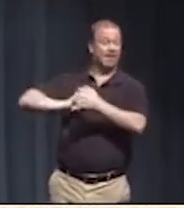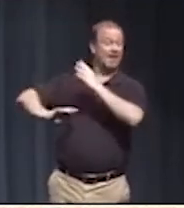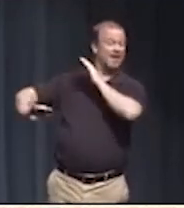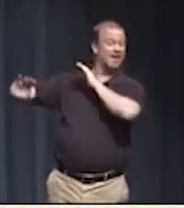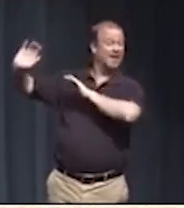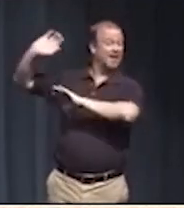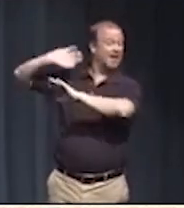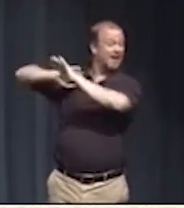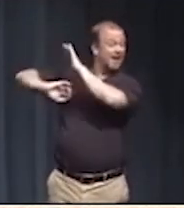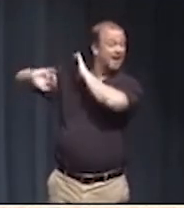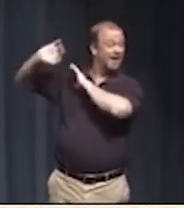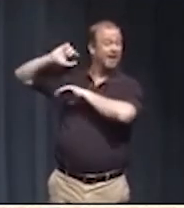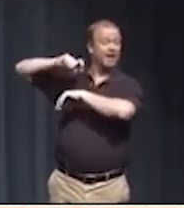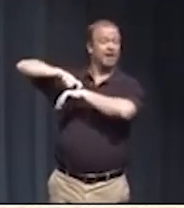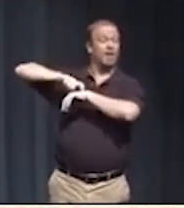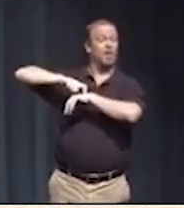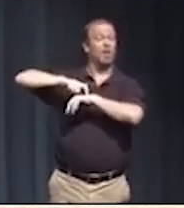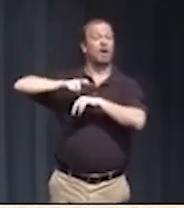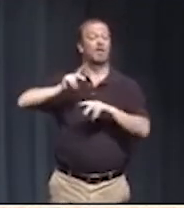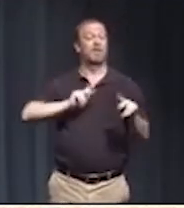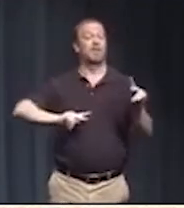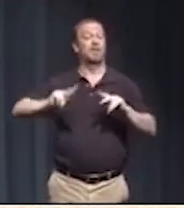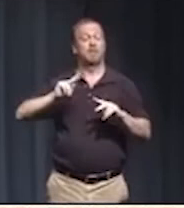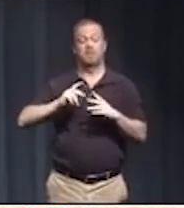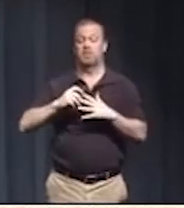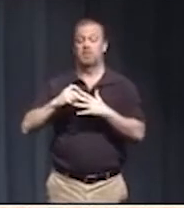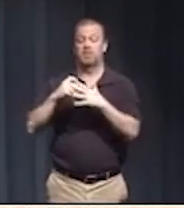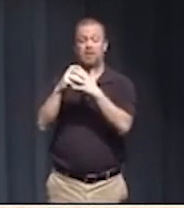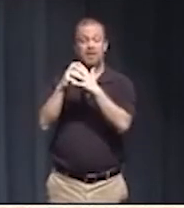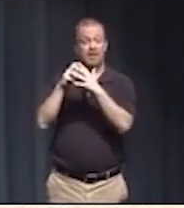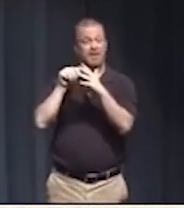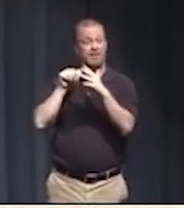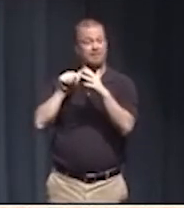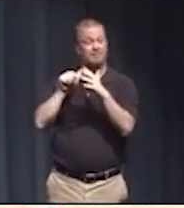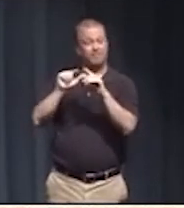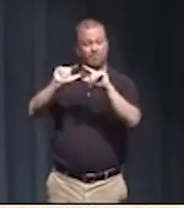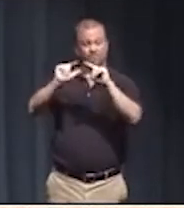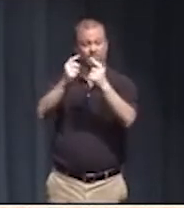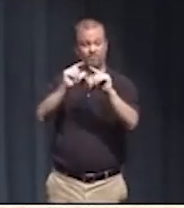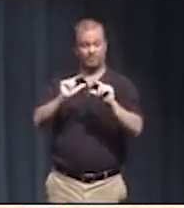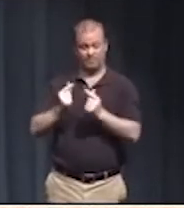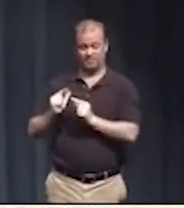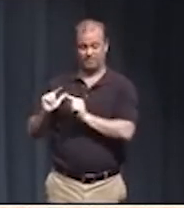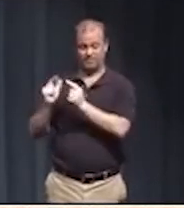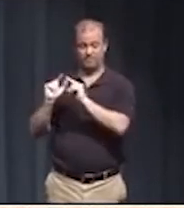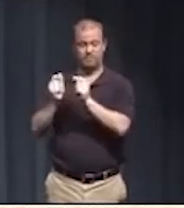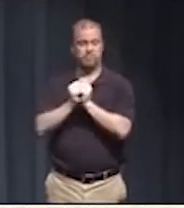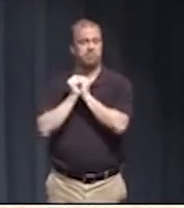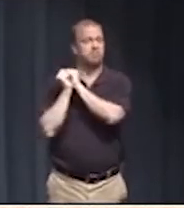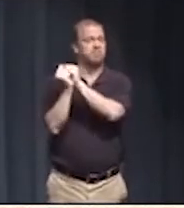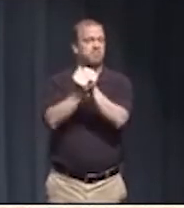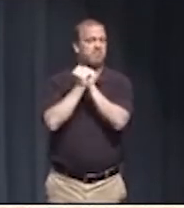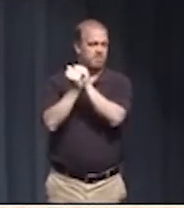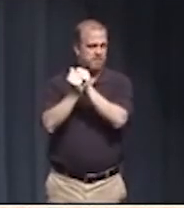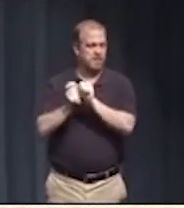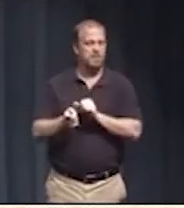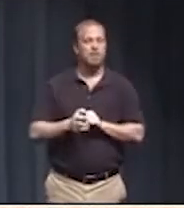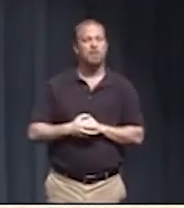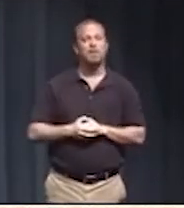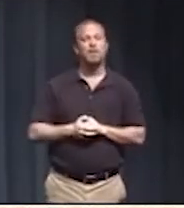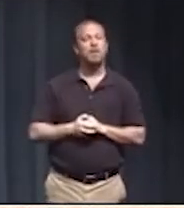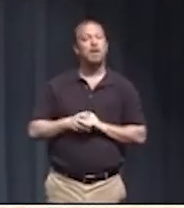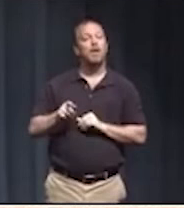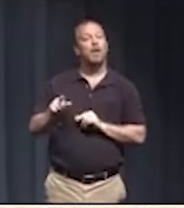days when human beings were beginning to create groups, to live in groups. These groups